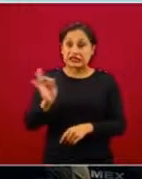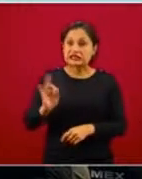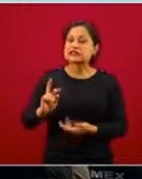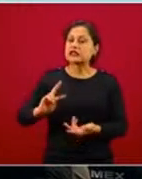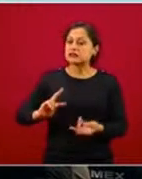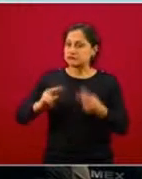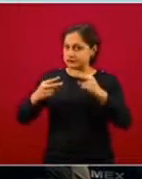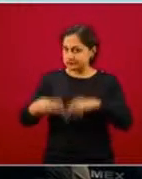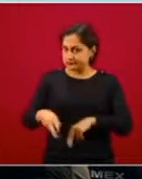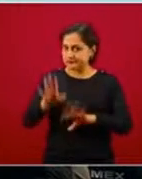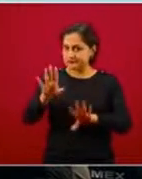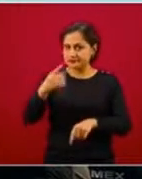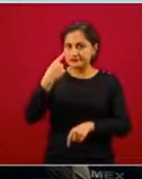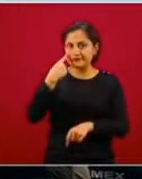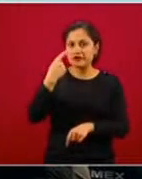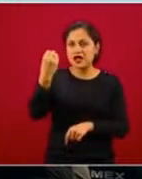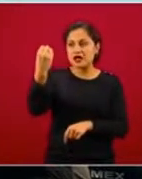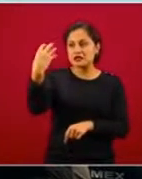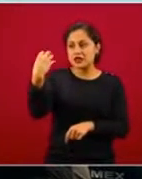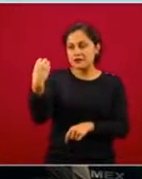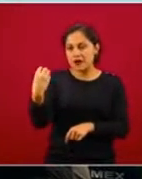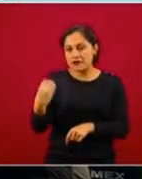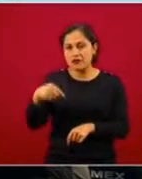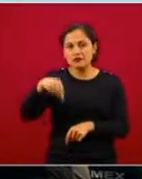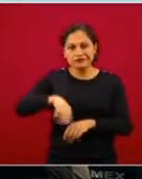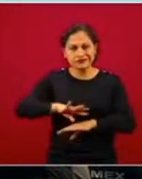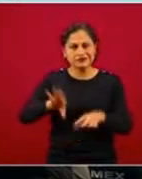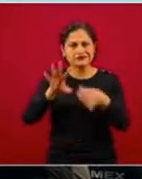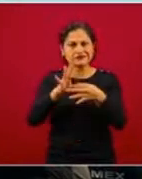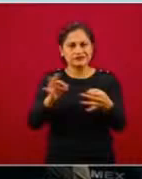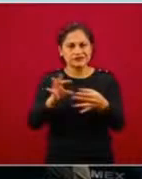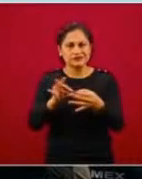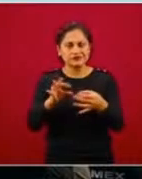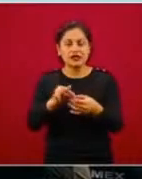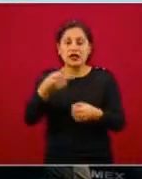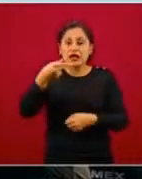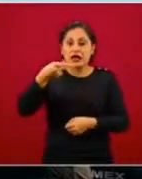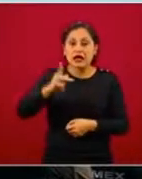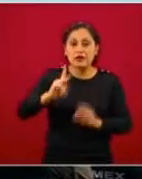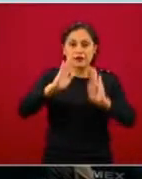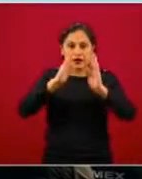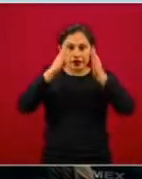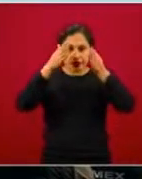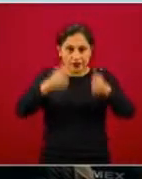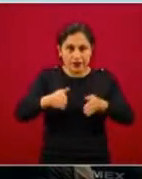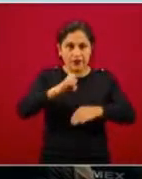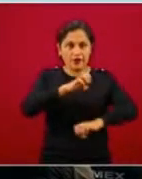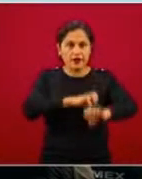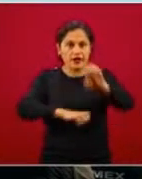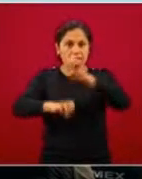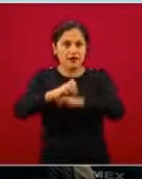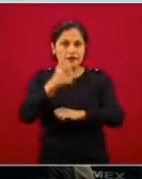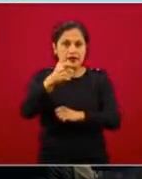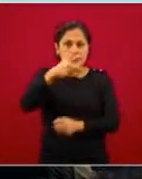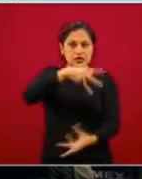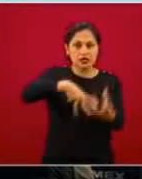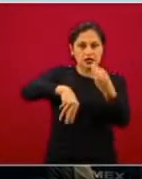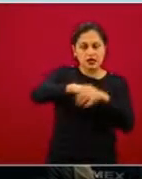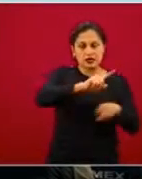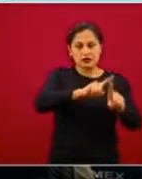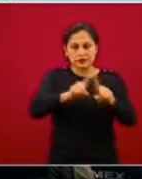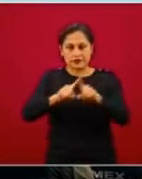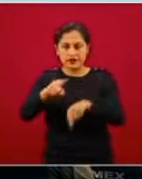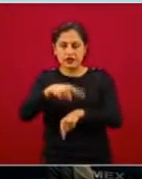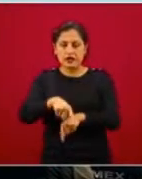opposite. As we've explained here, it's going to be called the new normal, and we're going to ramp up some activities,